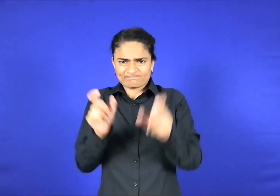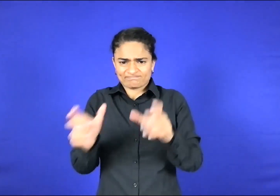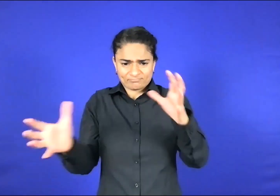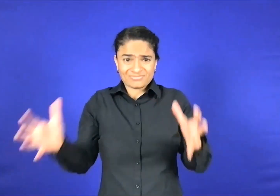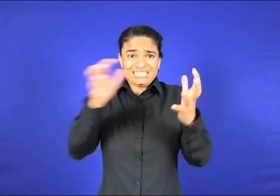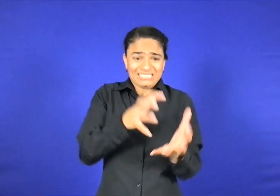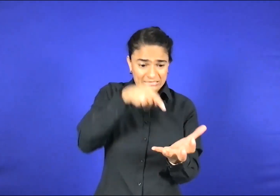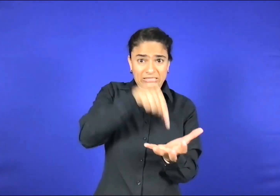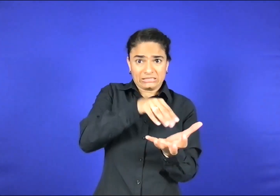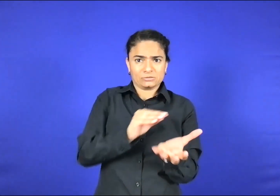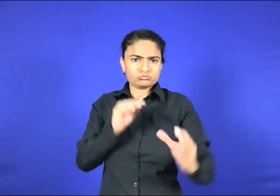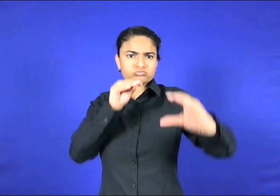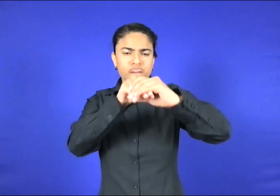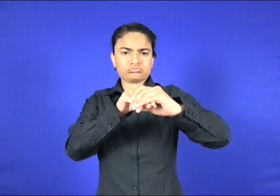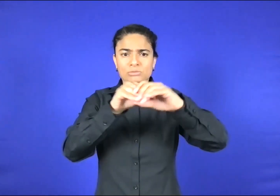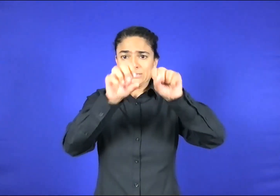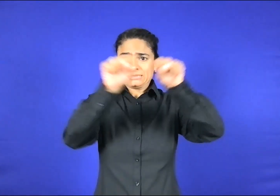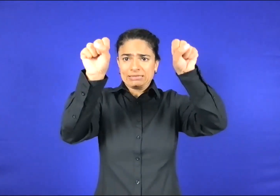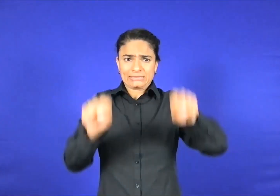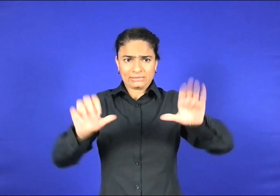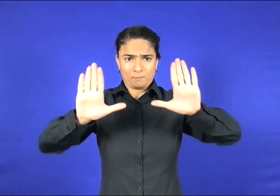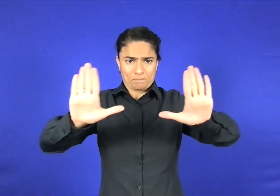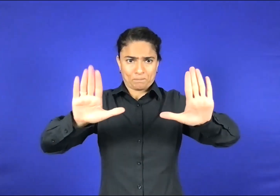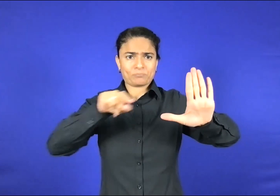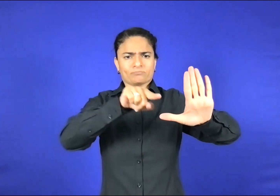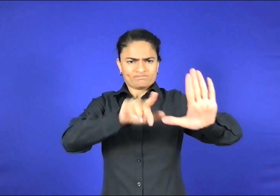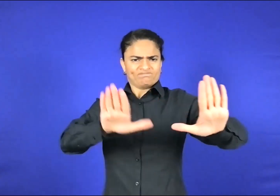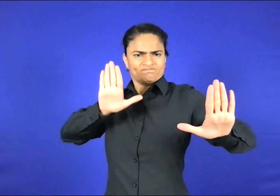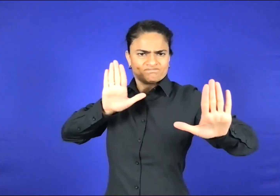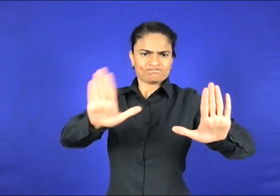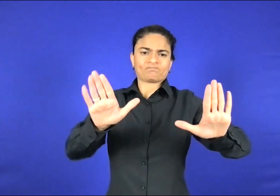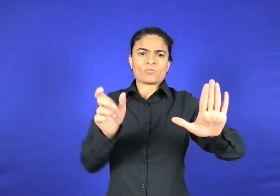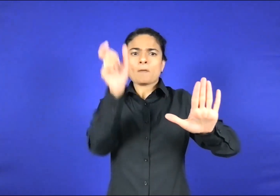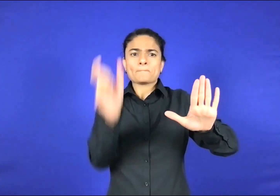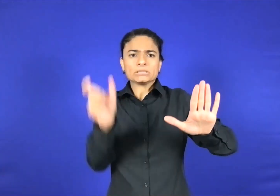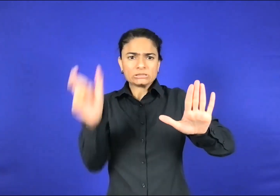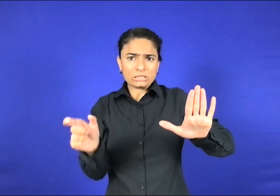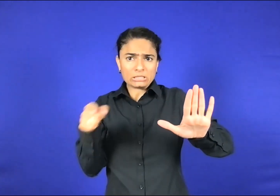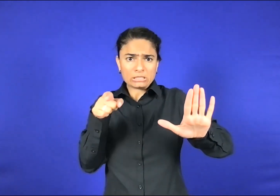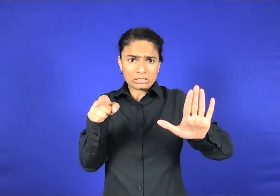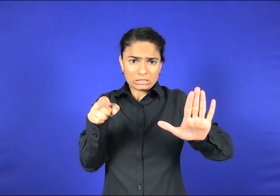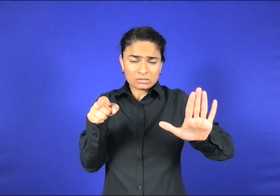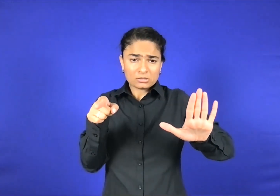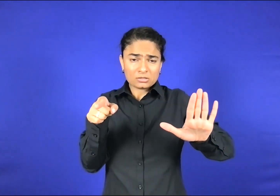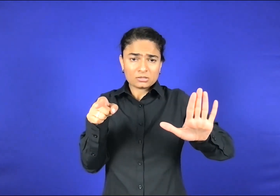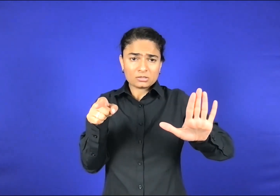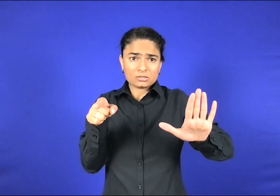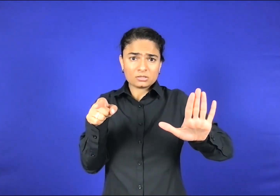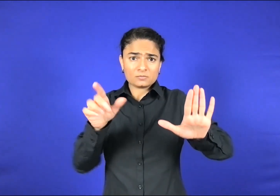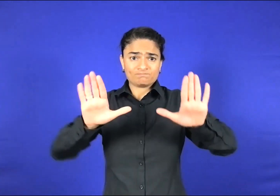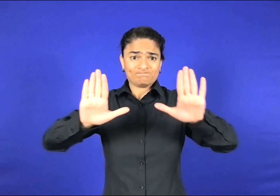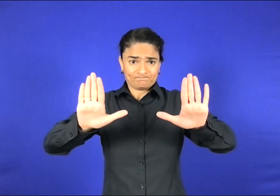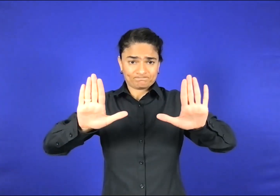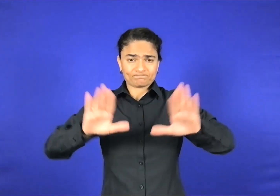And the system will be linked with the other existing